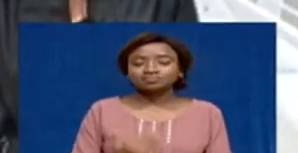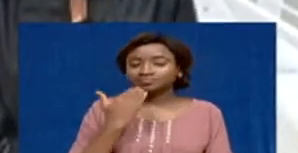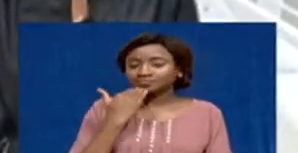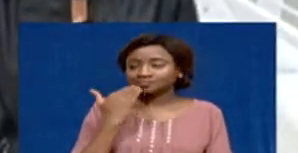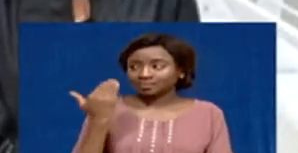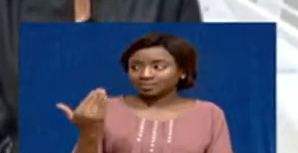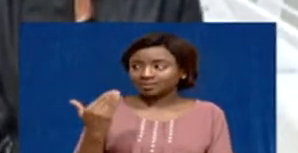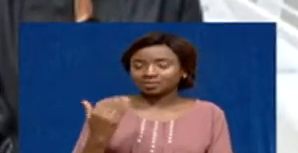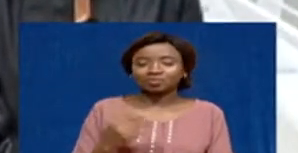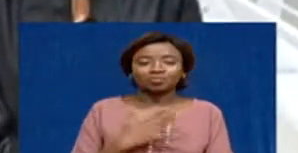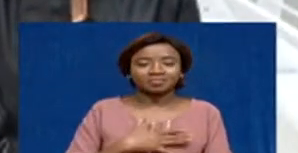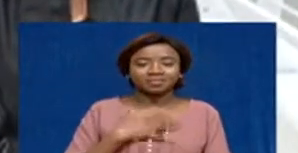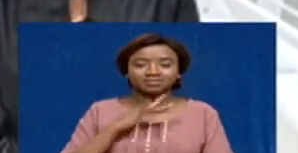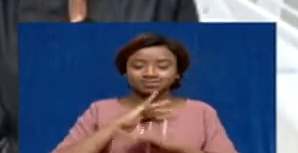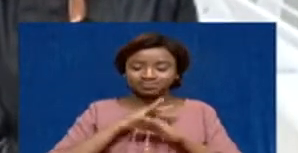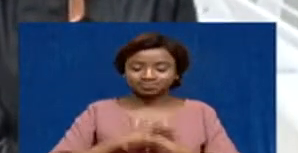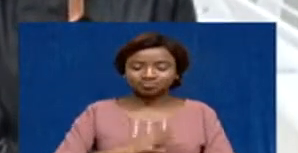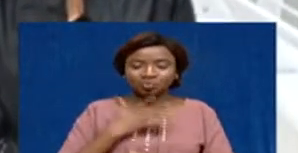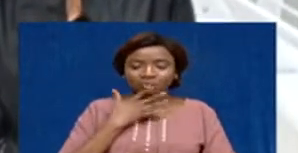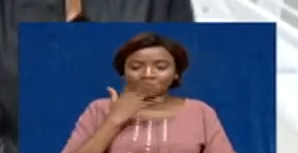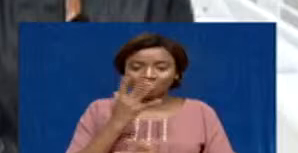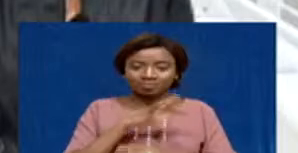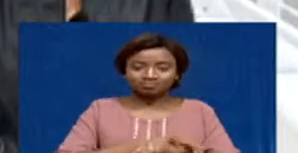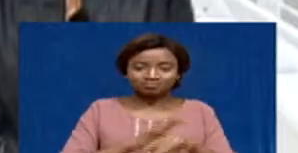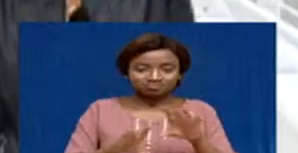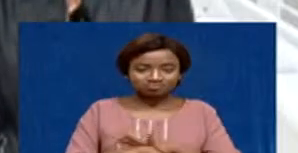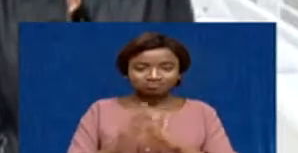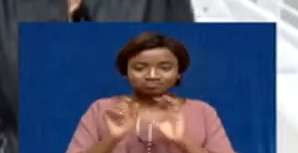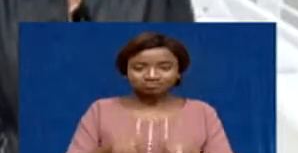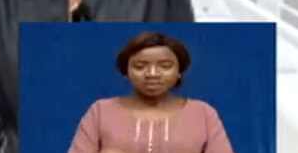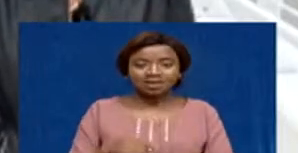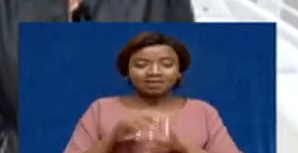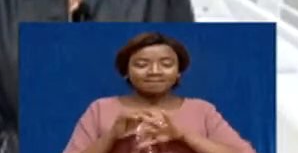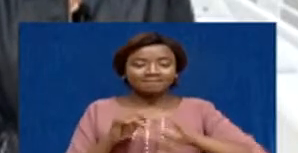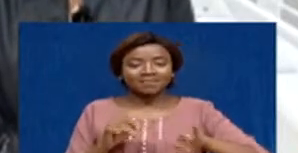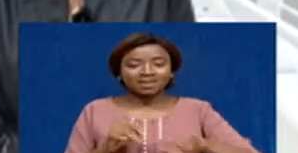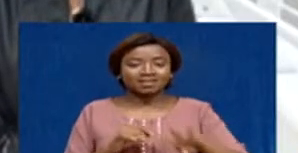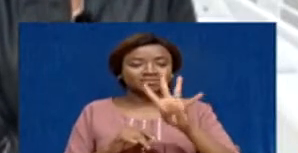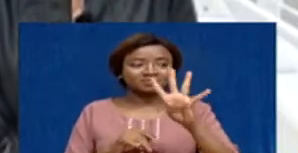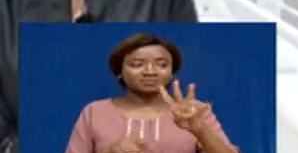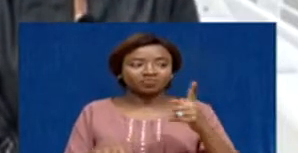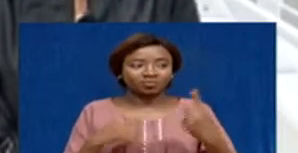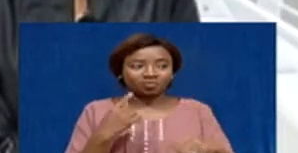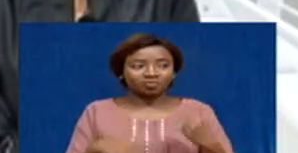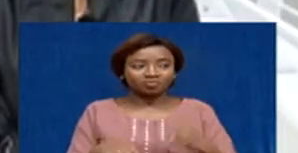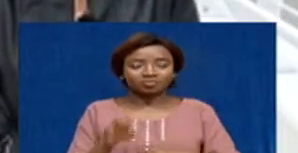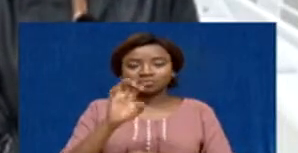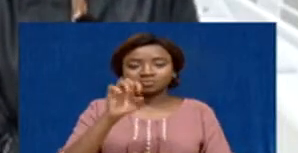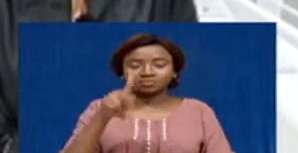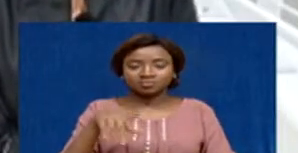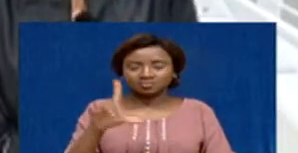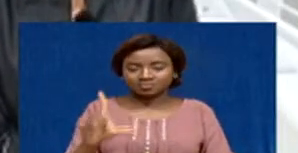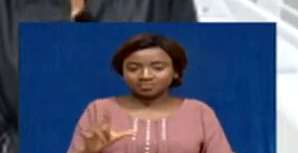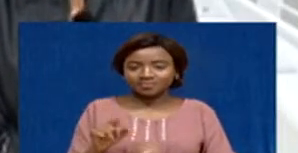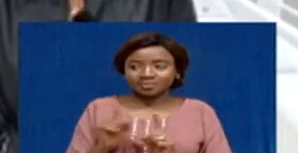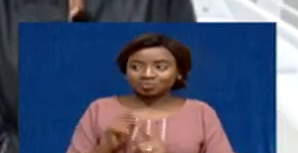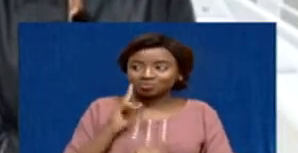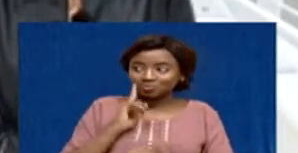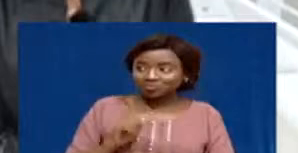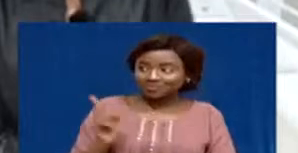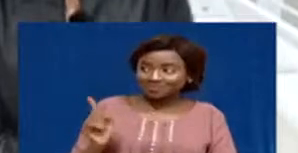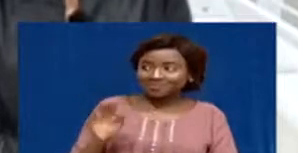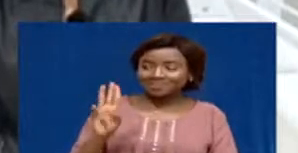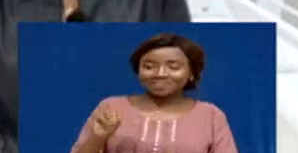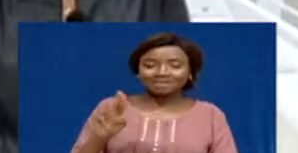Mokami. Keep warm, looking good out there. Four games remaining in the EPL, and Mokami is